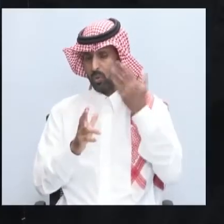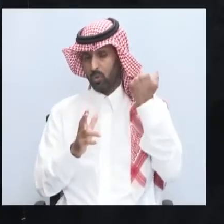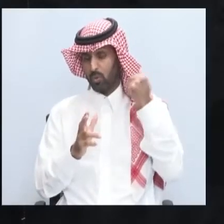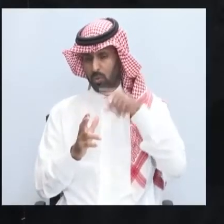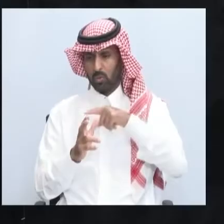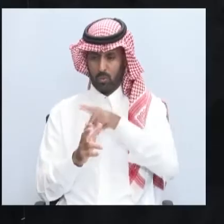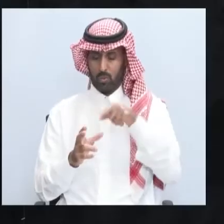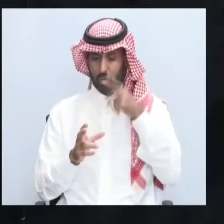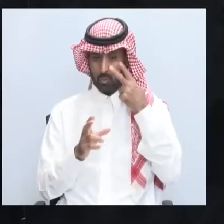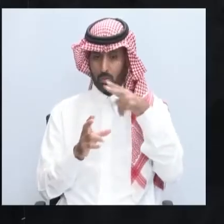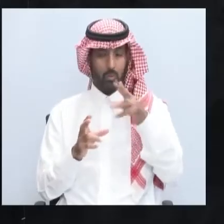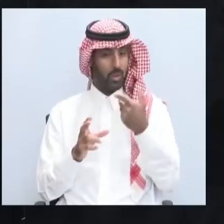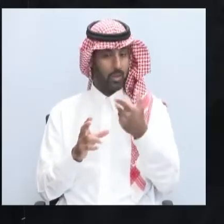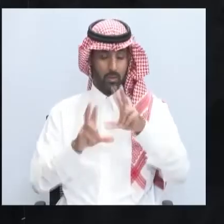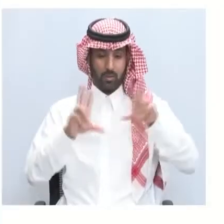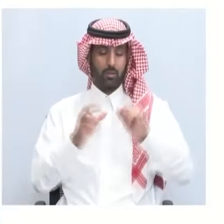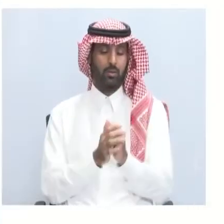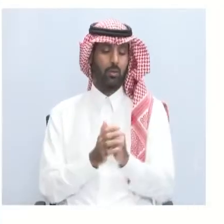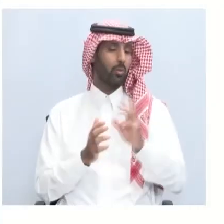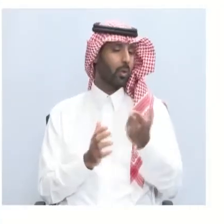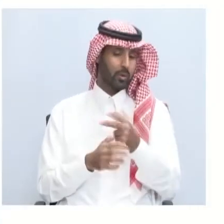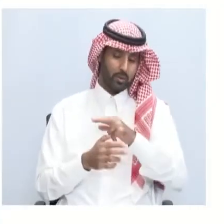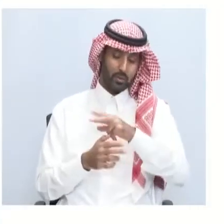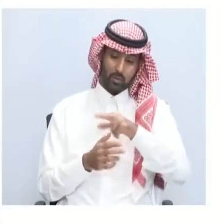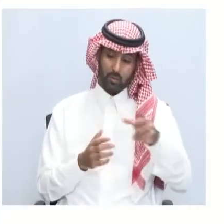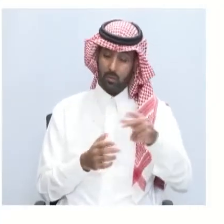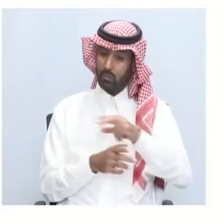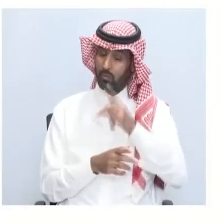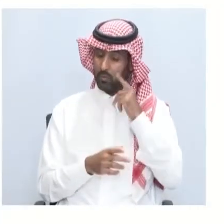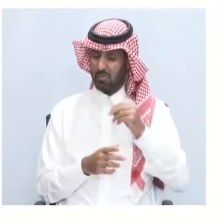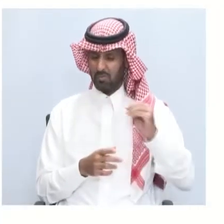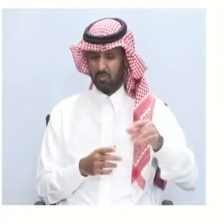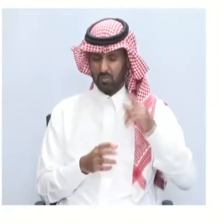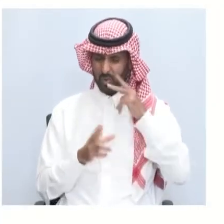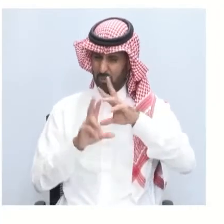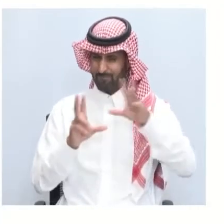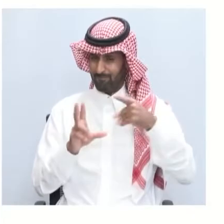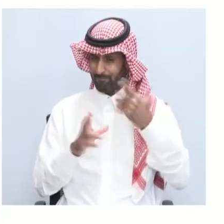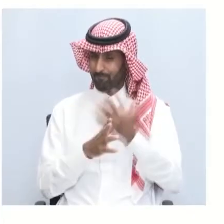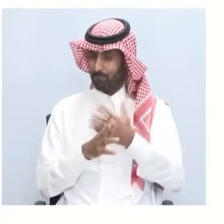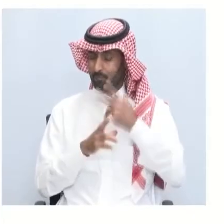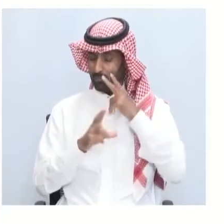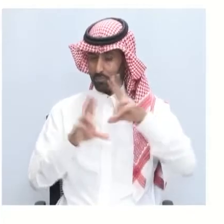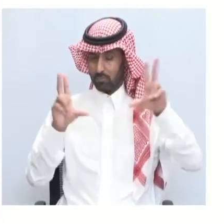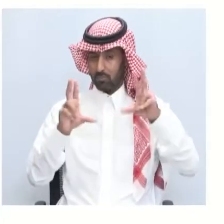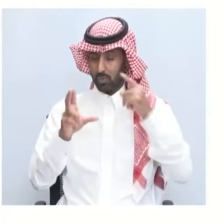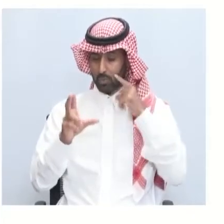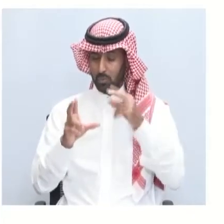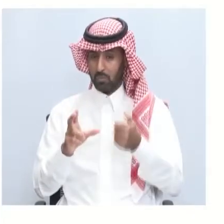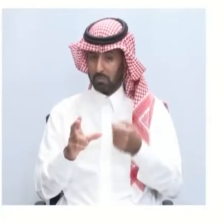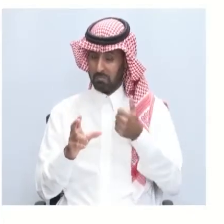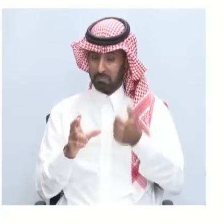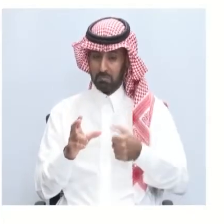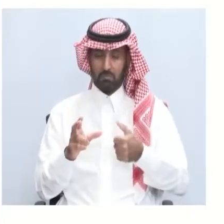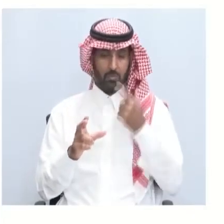watch on TV. Also, what kind of programs do you dislike and why? So it's a matter of preference here.